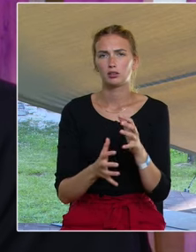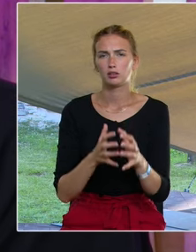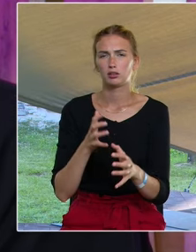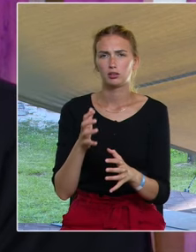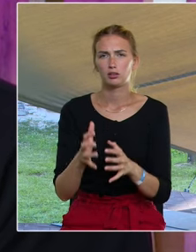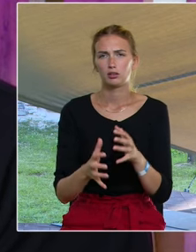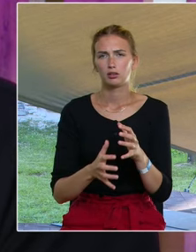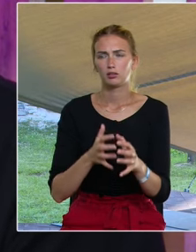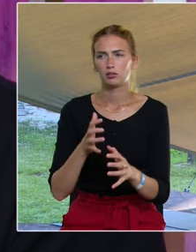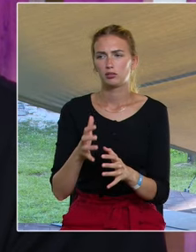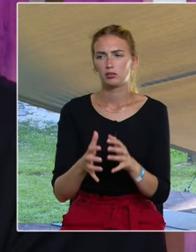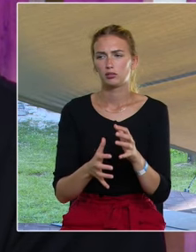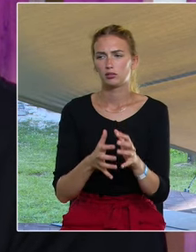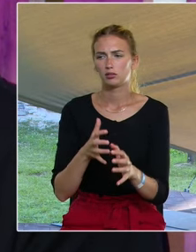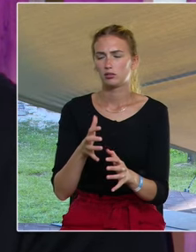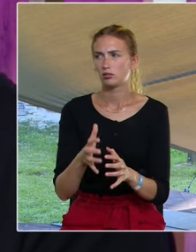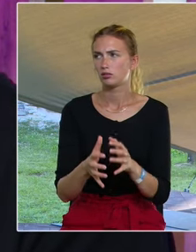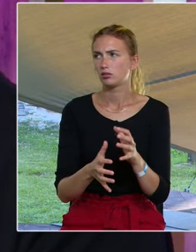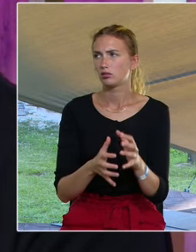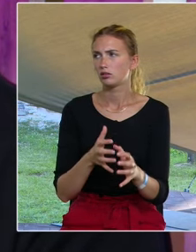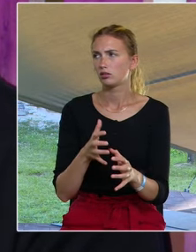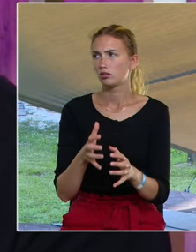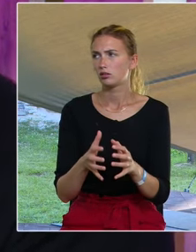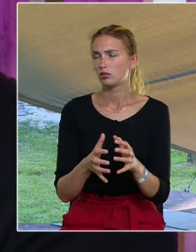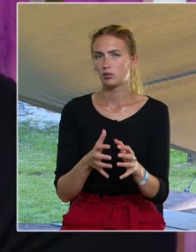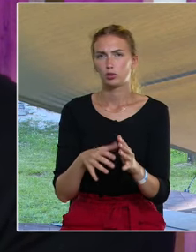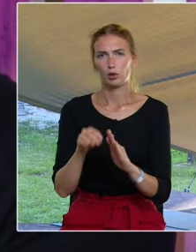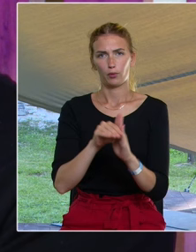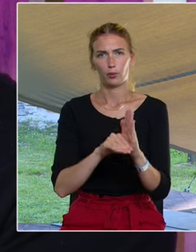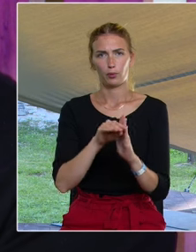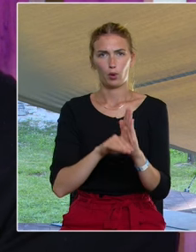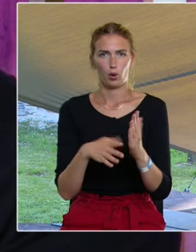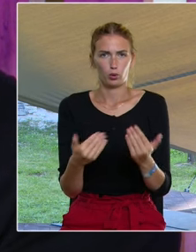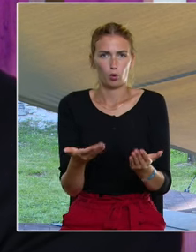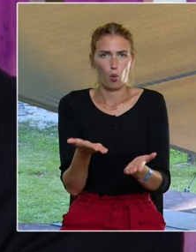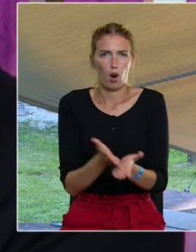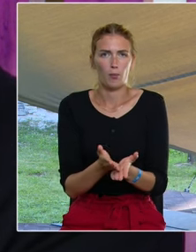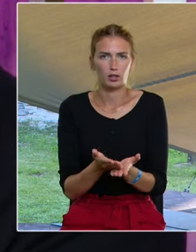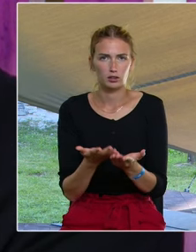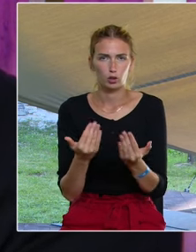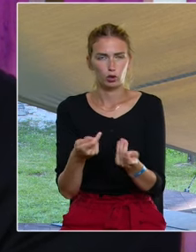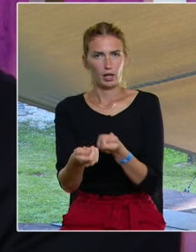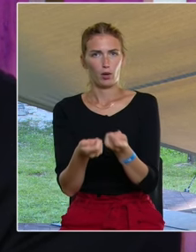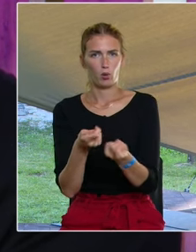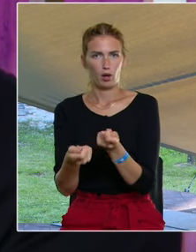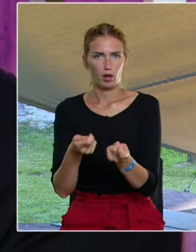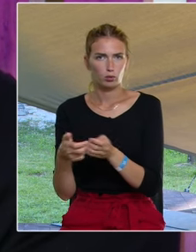legitimization, this is now the big boys club. But it's really not that. Those people will sell